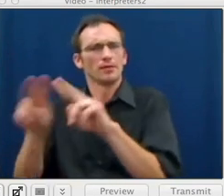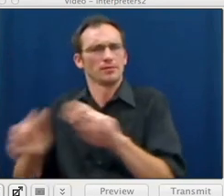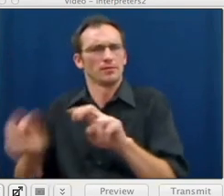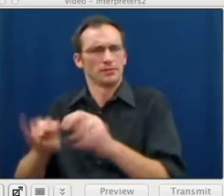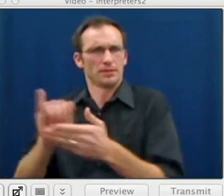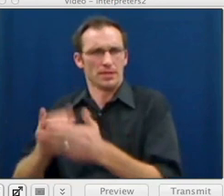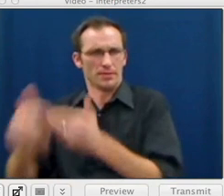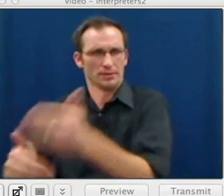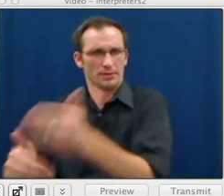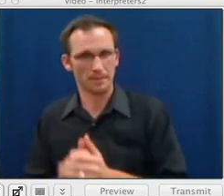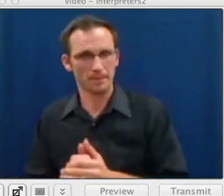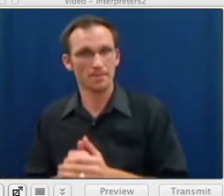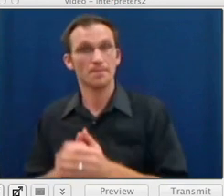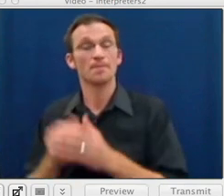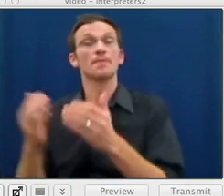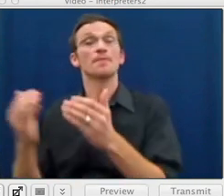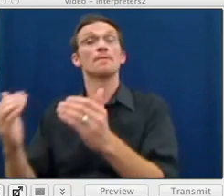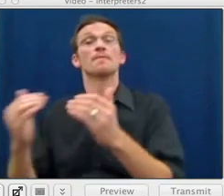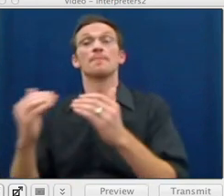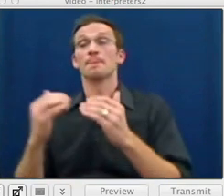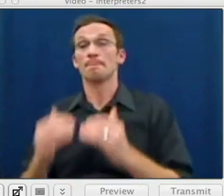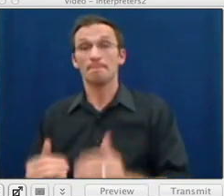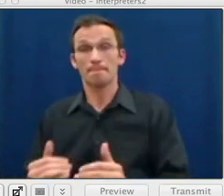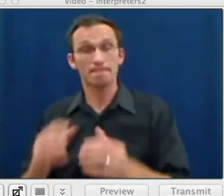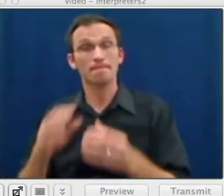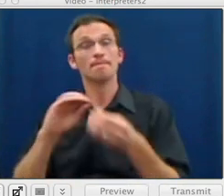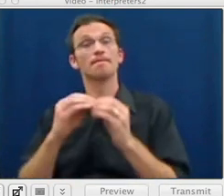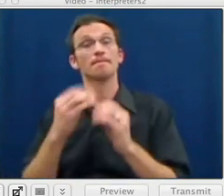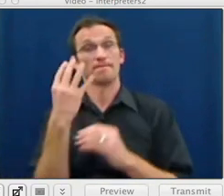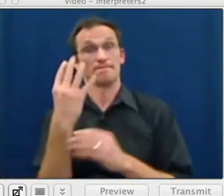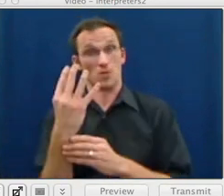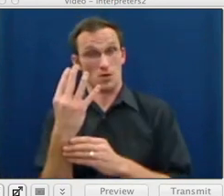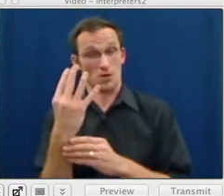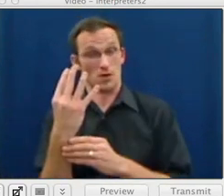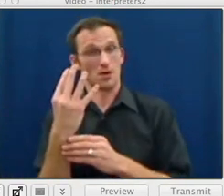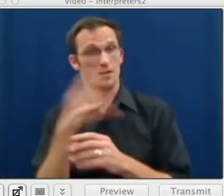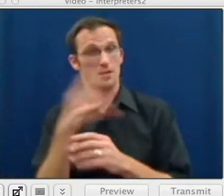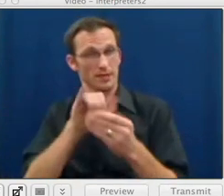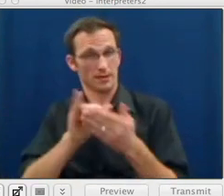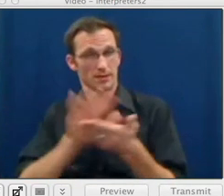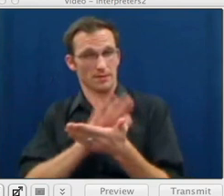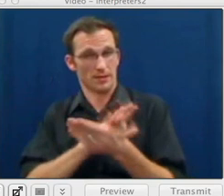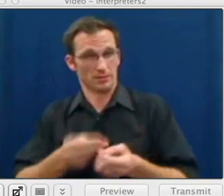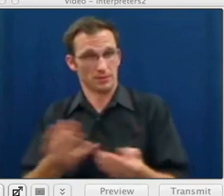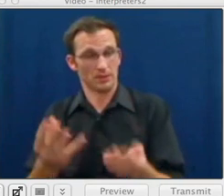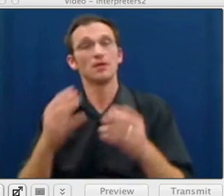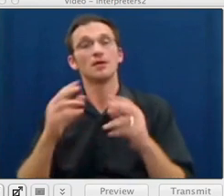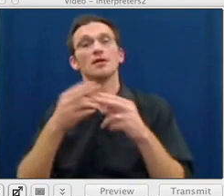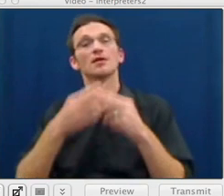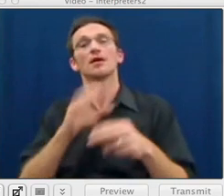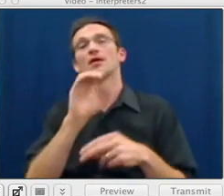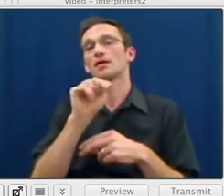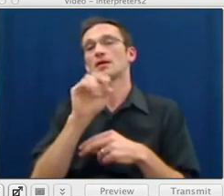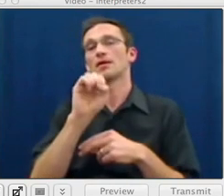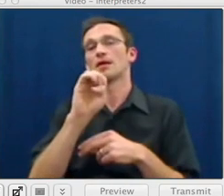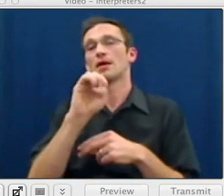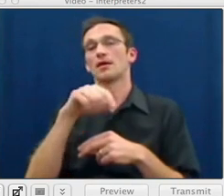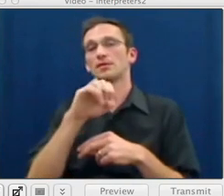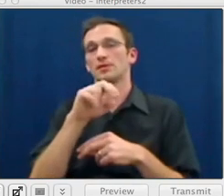The next section on your packet is called number 4, Consequences and Values. And this has